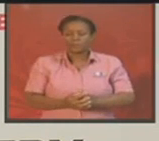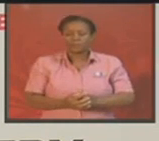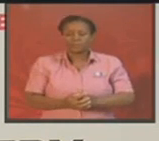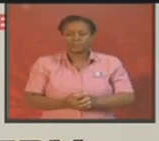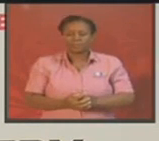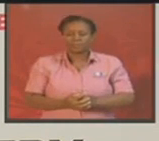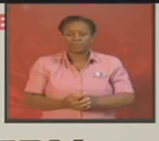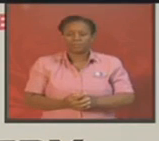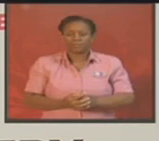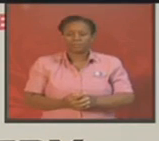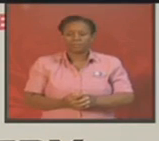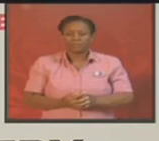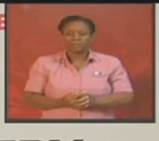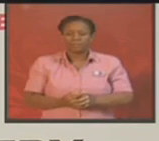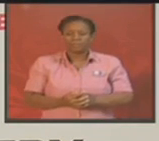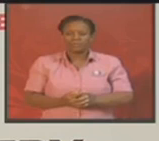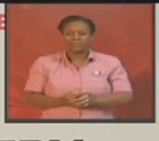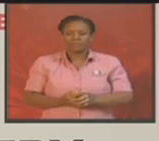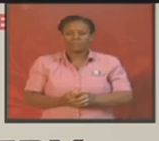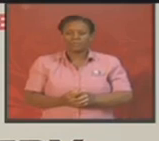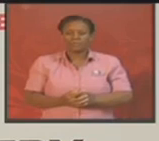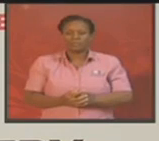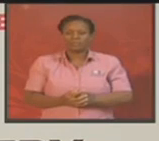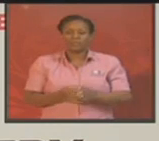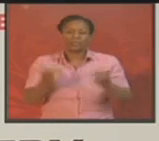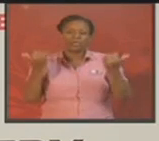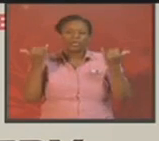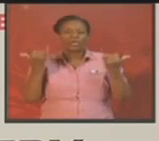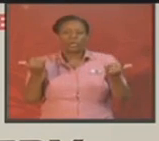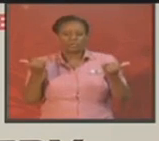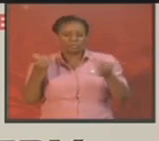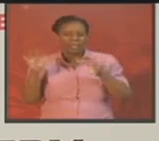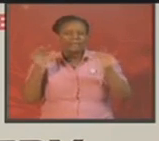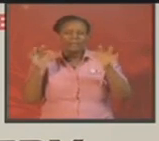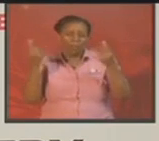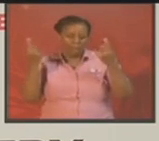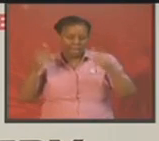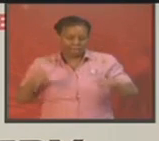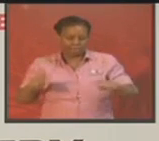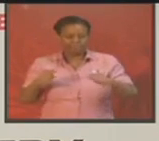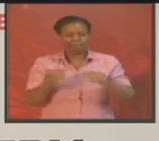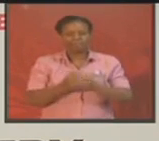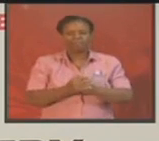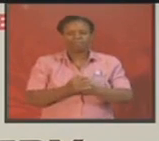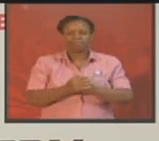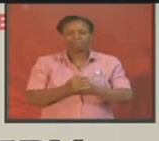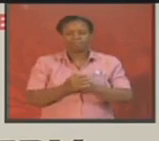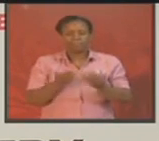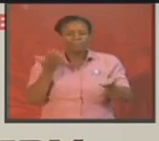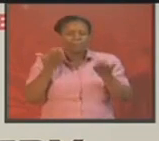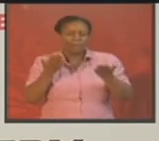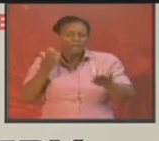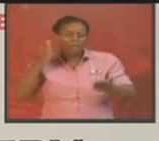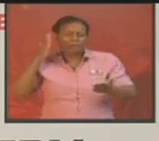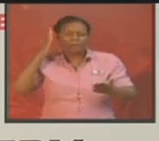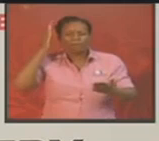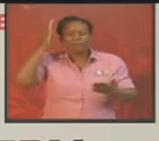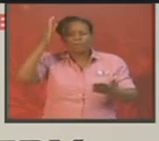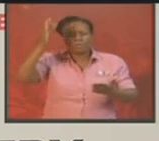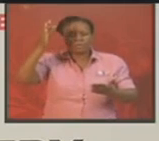the private sector. Now let me explain what is going to happen. At some point in time, I can't say when,